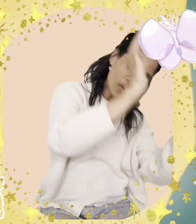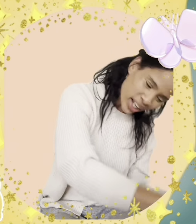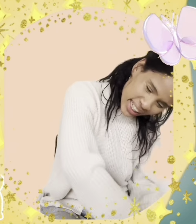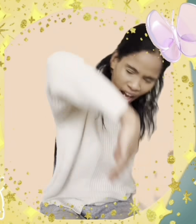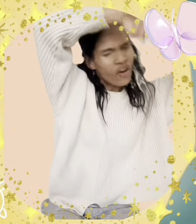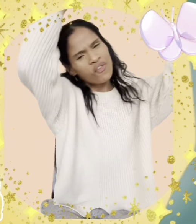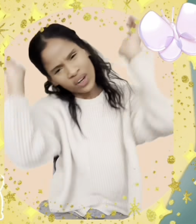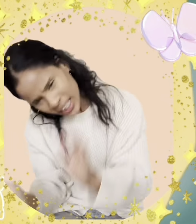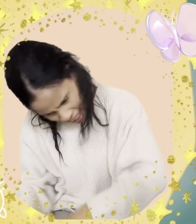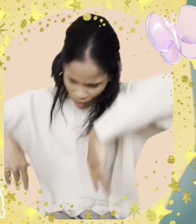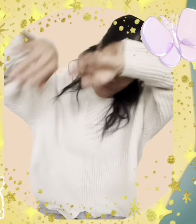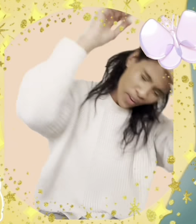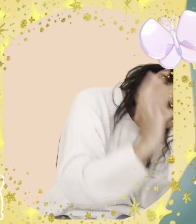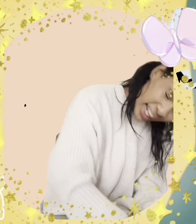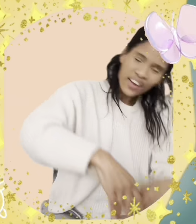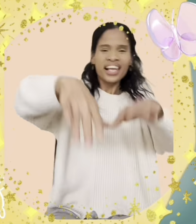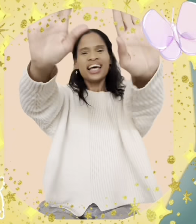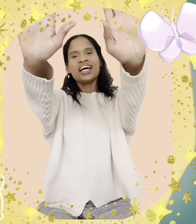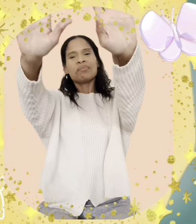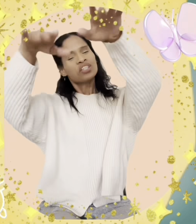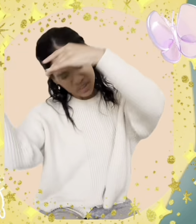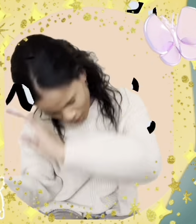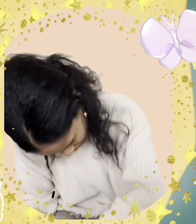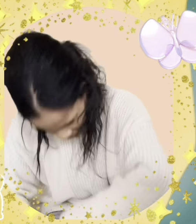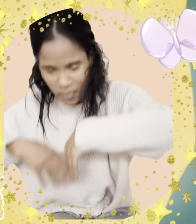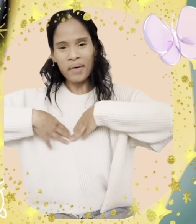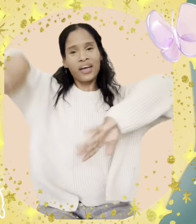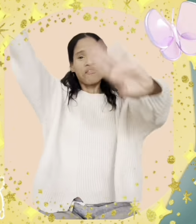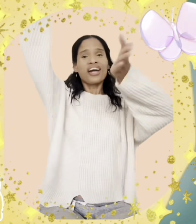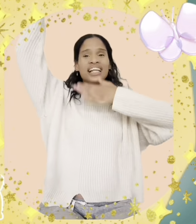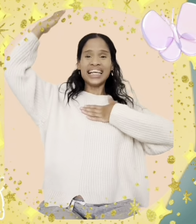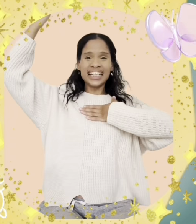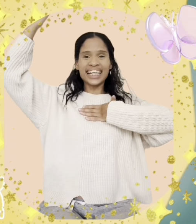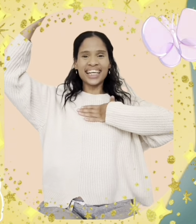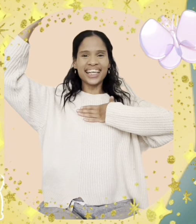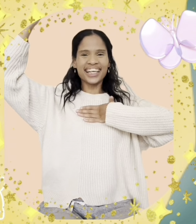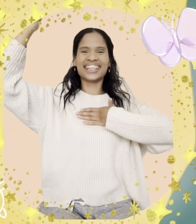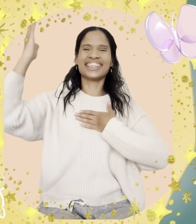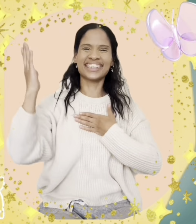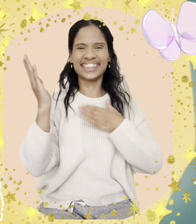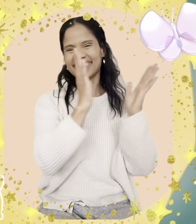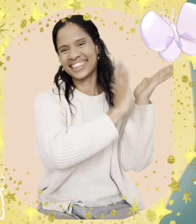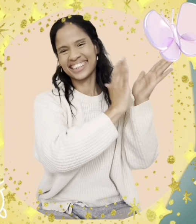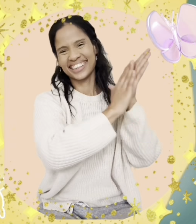Bridge is falling down, falling down, falling down. London Bridge is falling down, my fair lady.